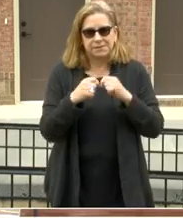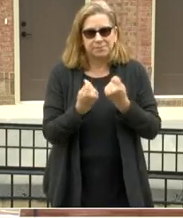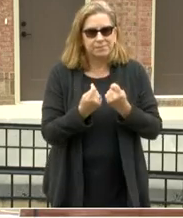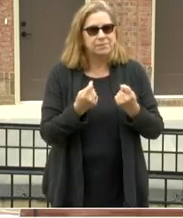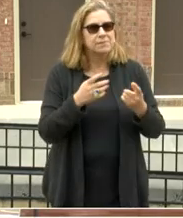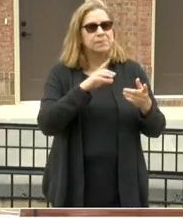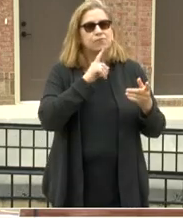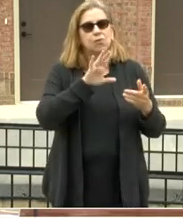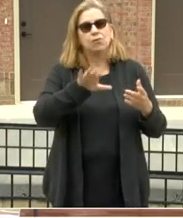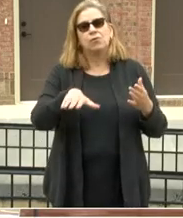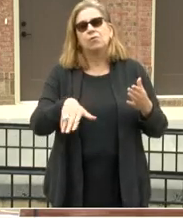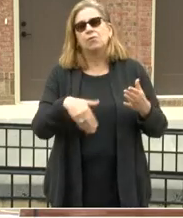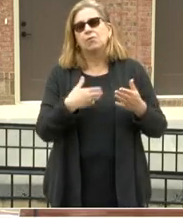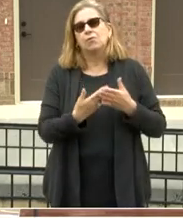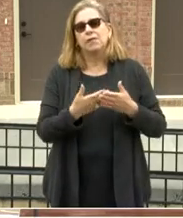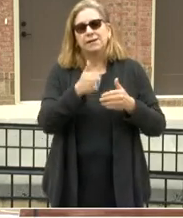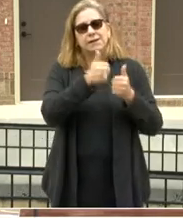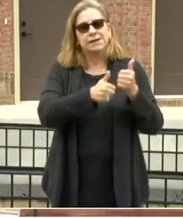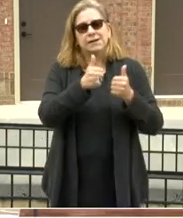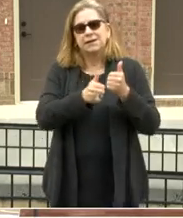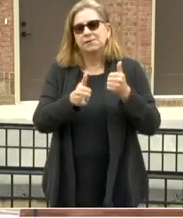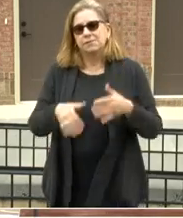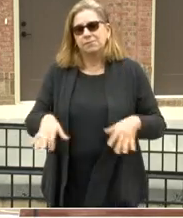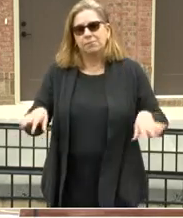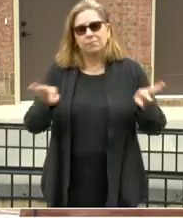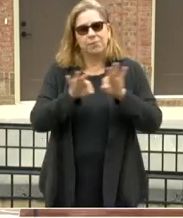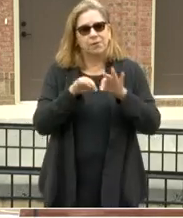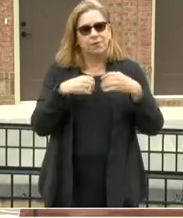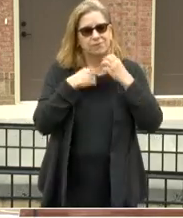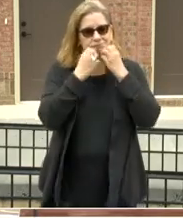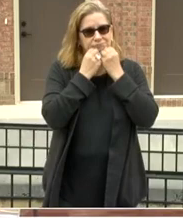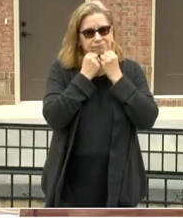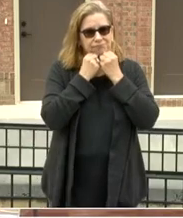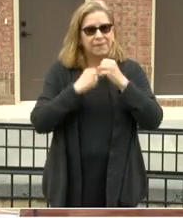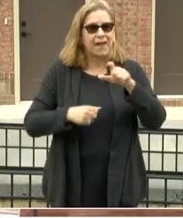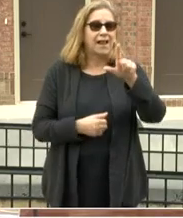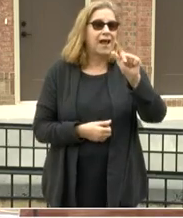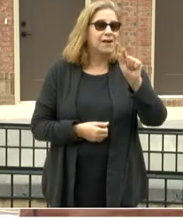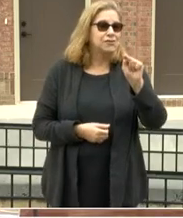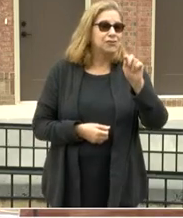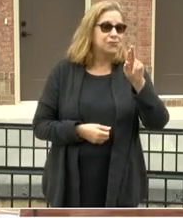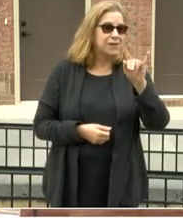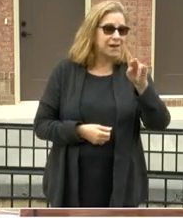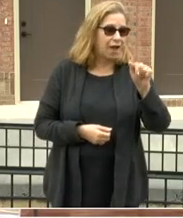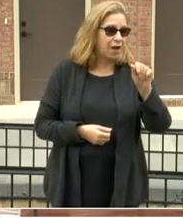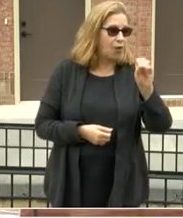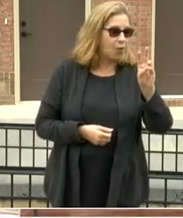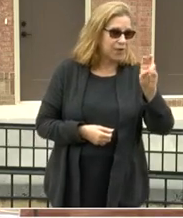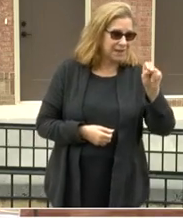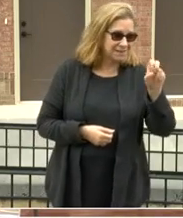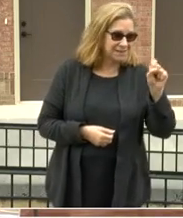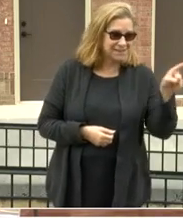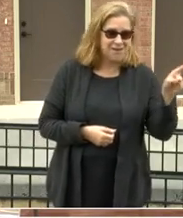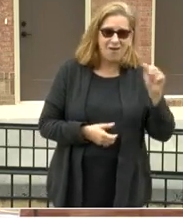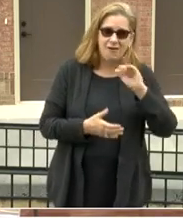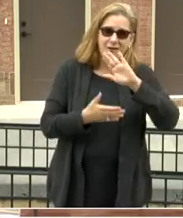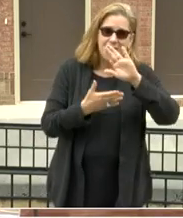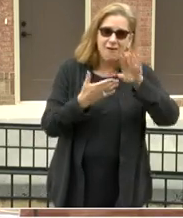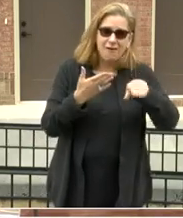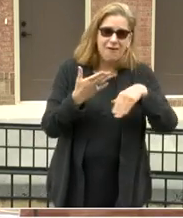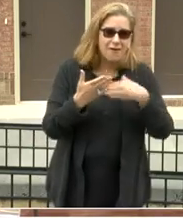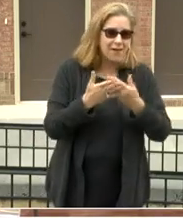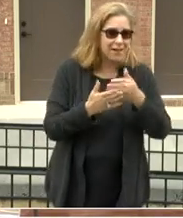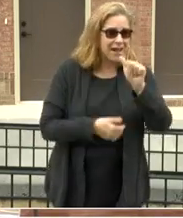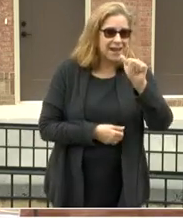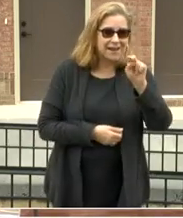us throughout. Executive Director Latrina Owens again. All of the ANC 8C